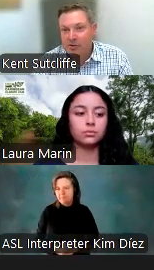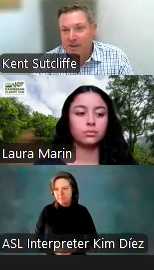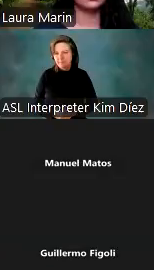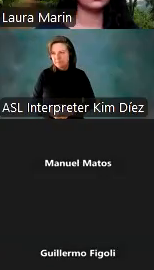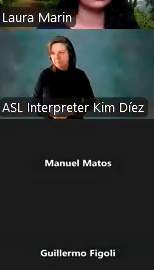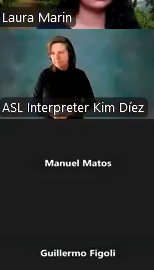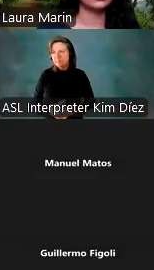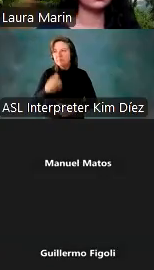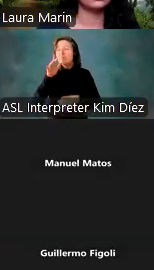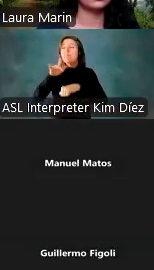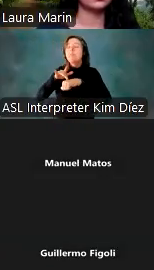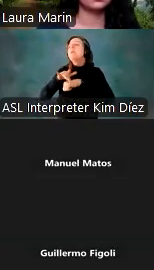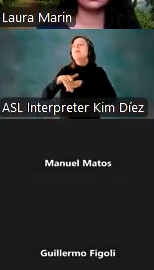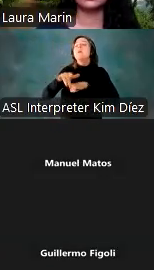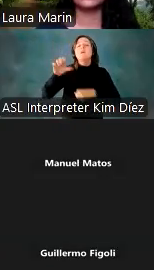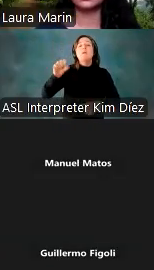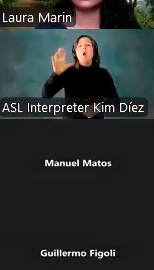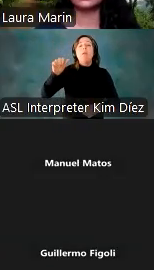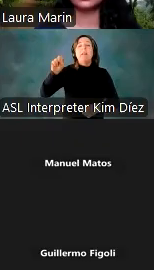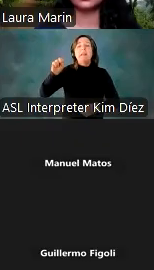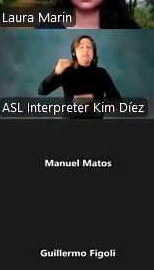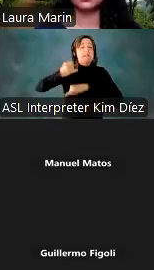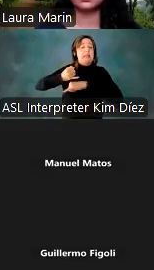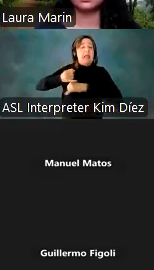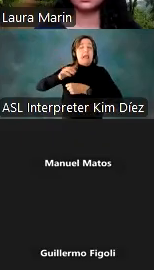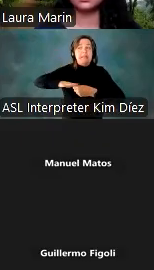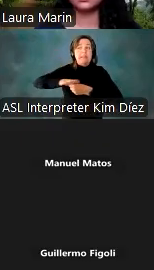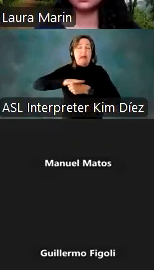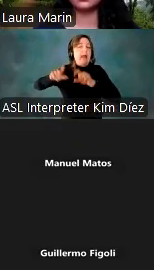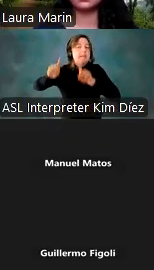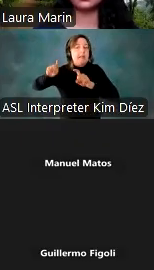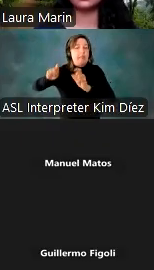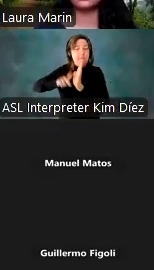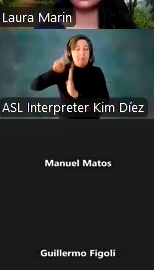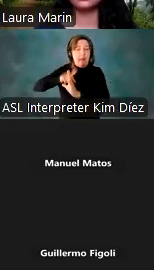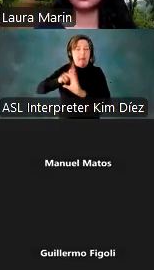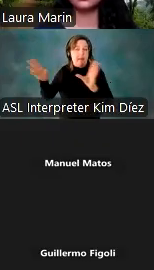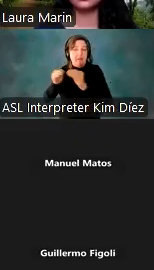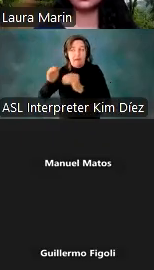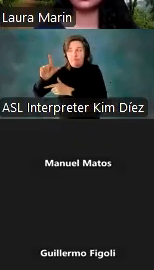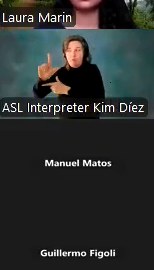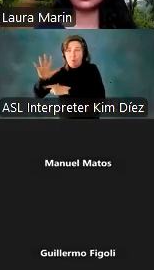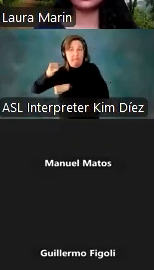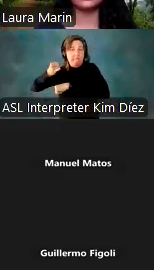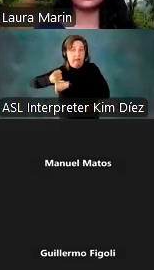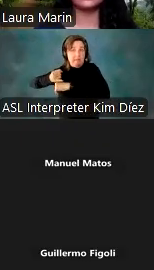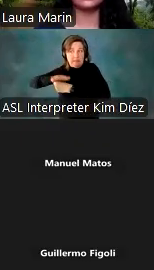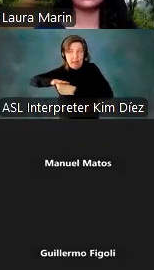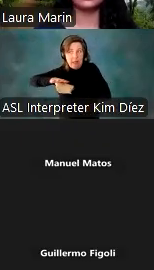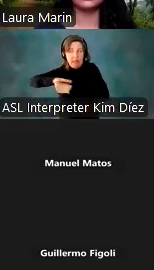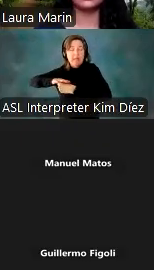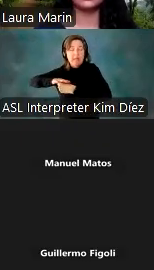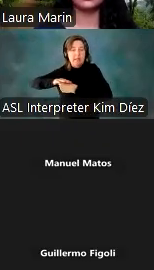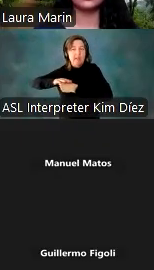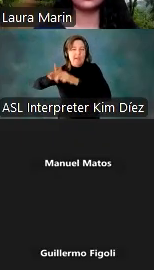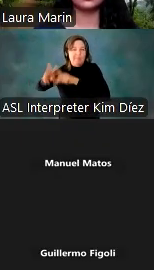The early SCAN sites, that pilot project of 25, they were patterned heavily after the SNOTEL